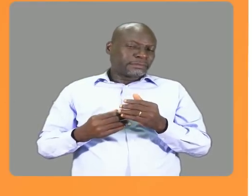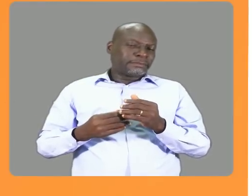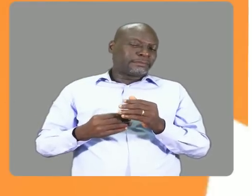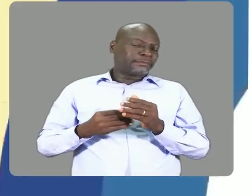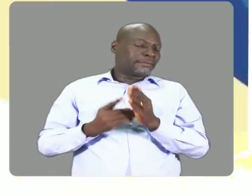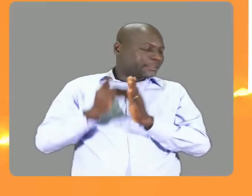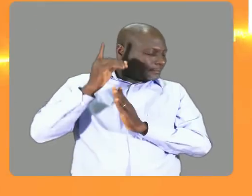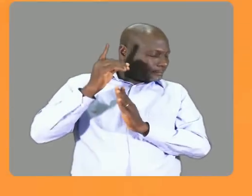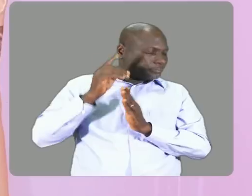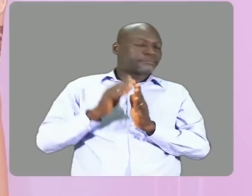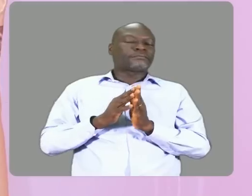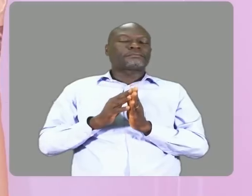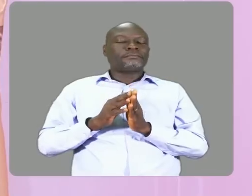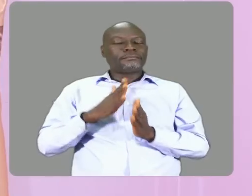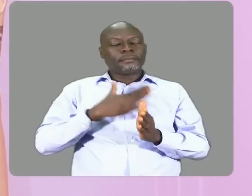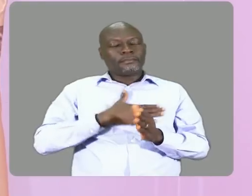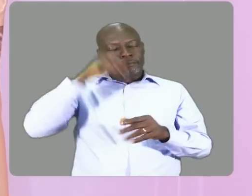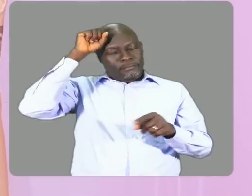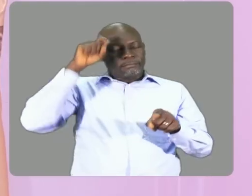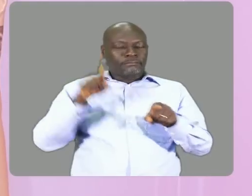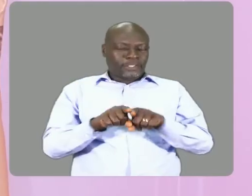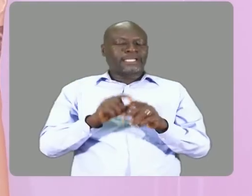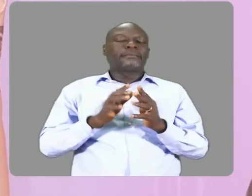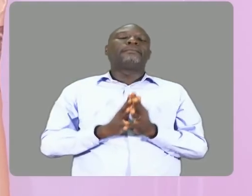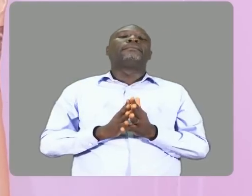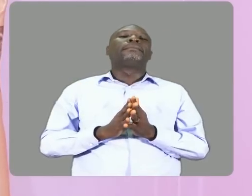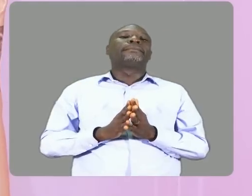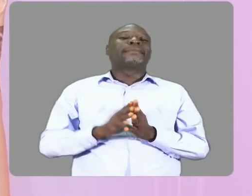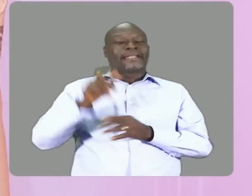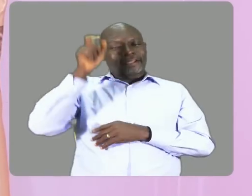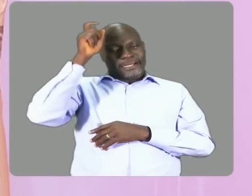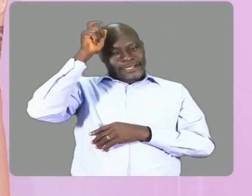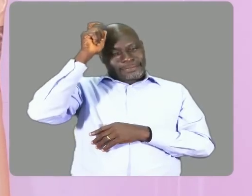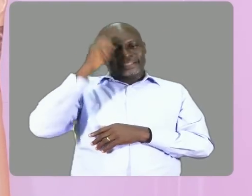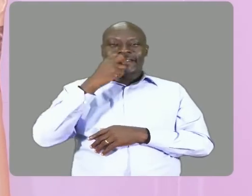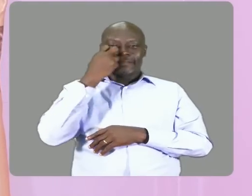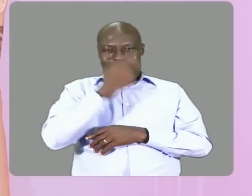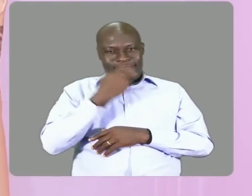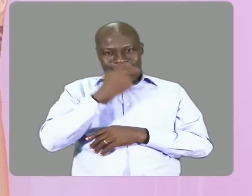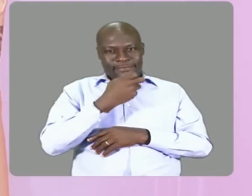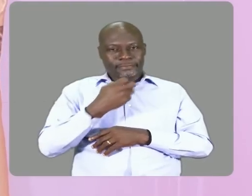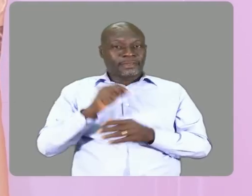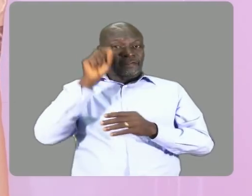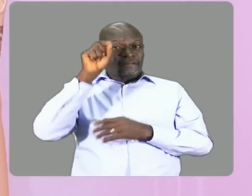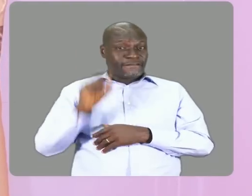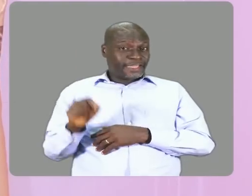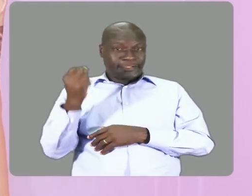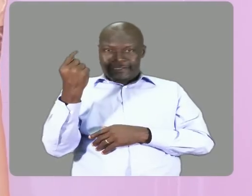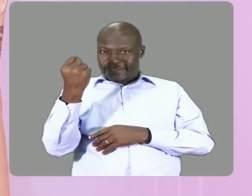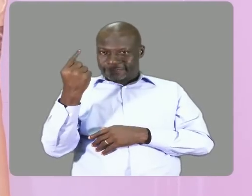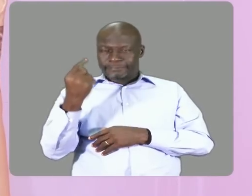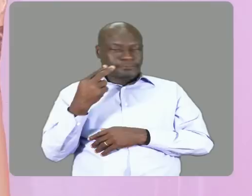land. Odawopa, awutie me. Satan ena akasai. Mamfa verse 11 kahu, na misa